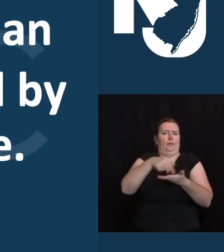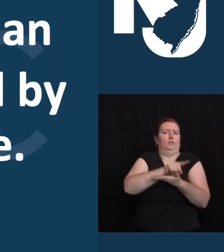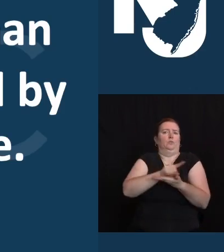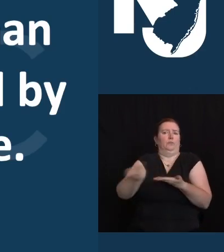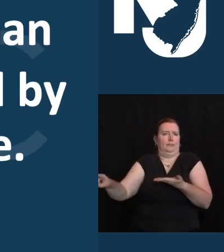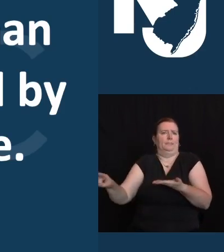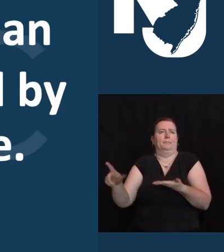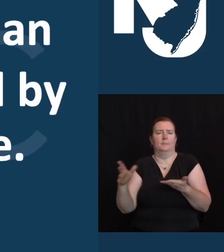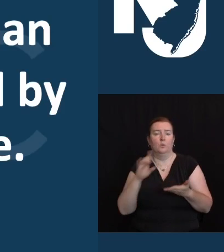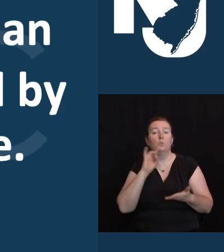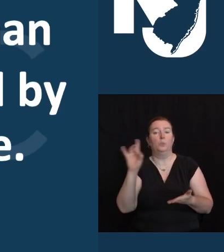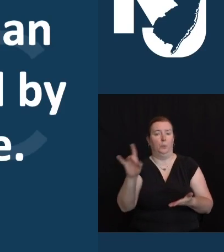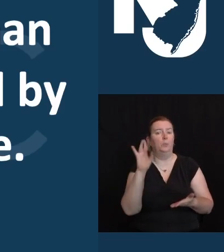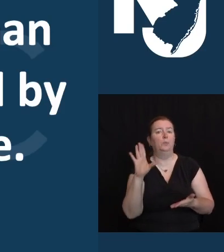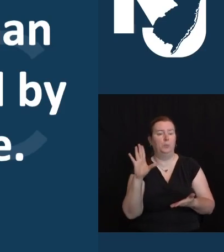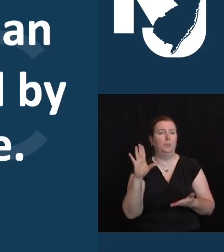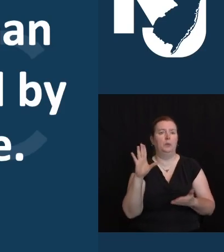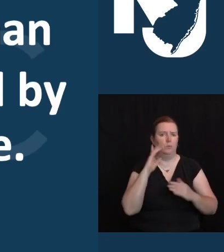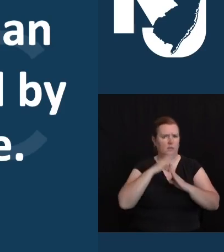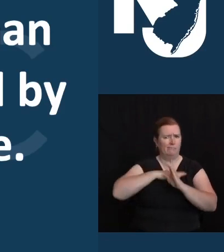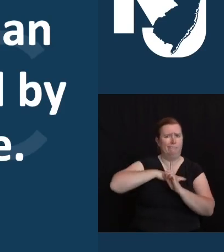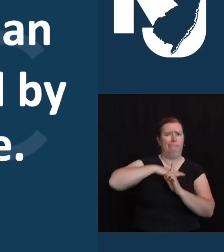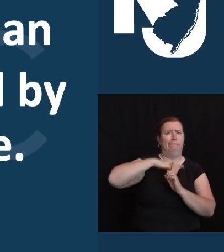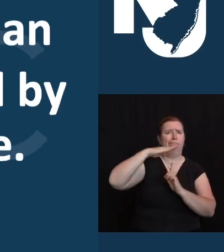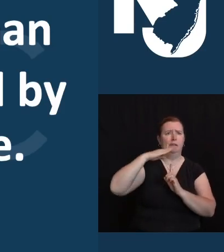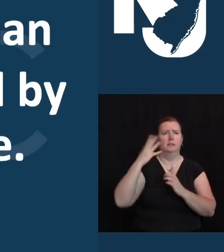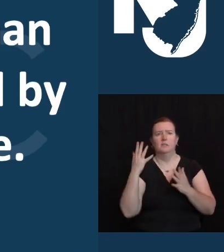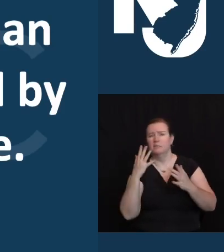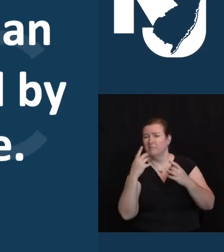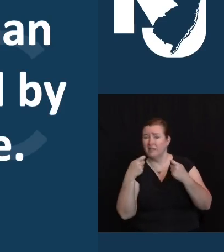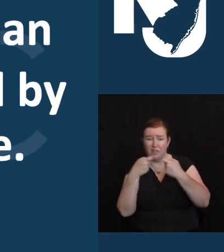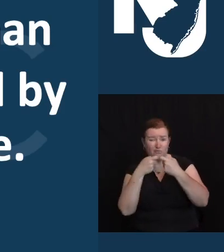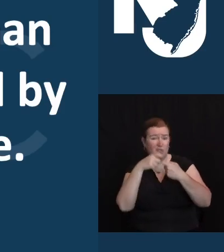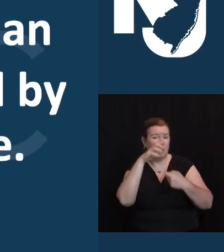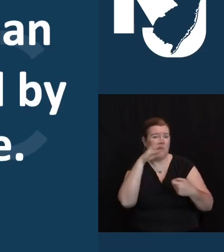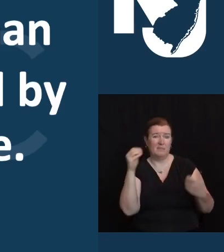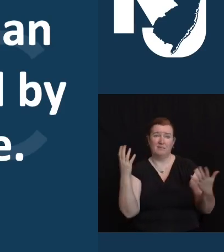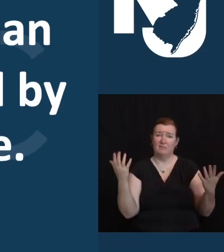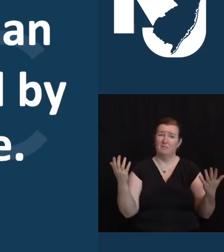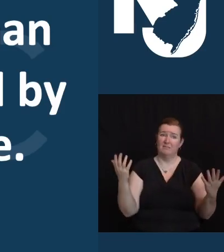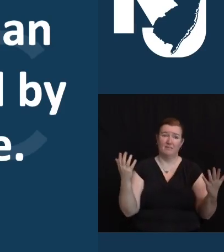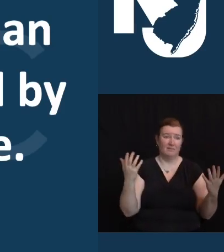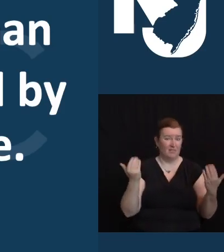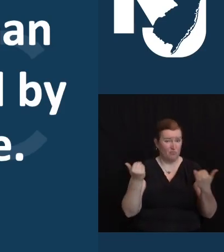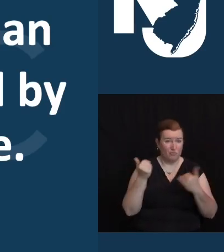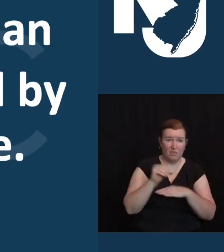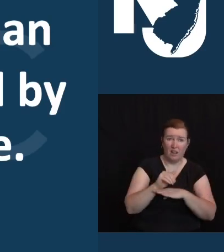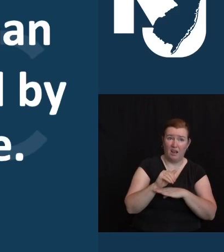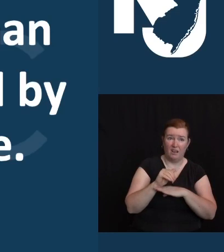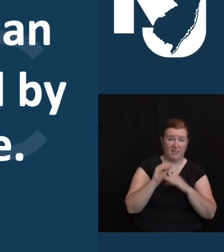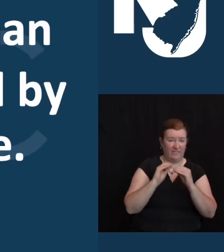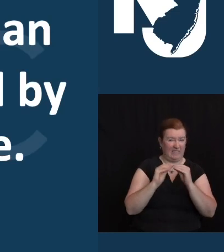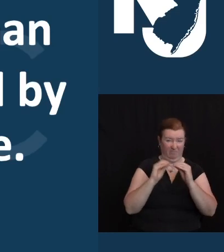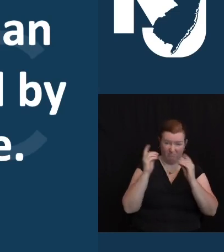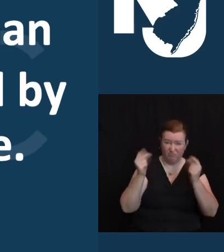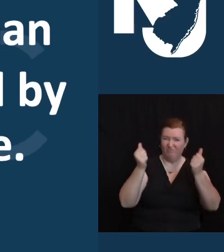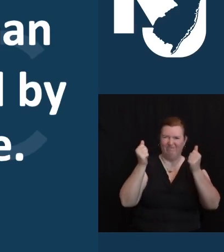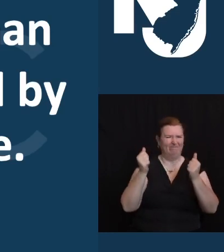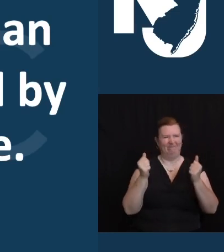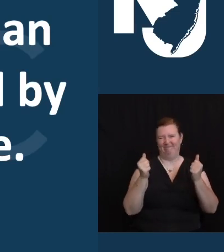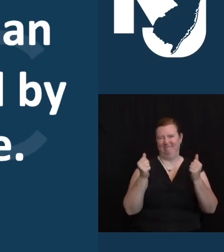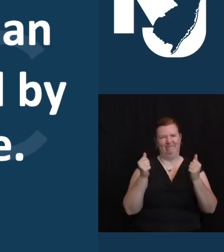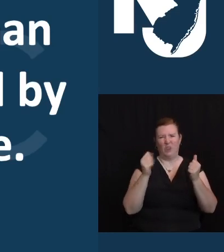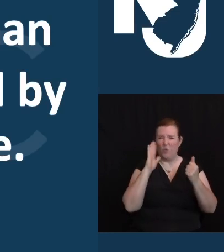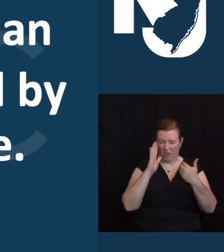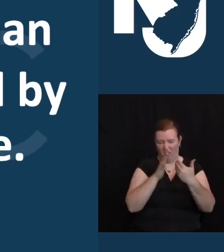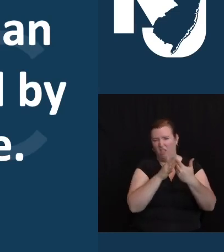question, based on our conversations with the electric service providers, Judy, a number of days until everybody's back on their feet. So let's make sure we all